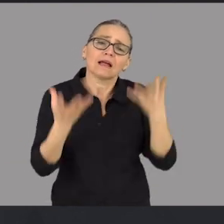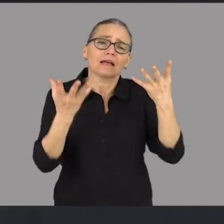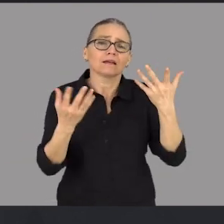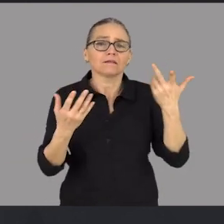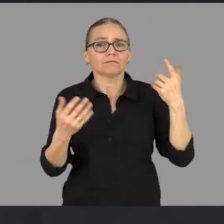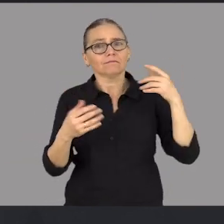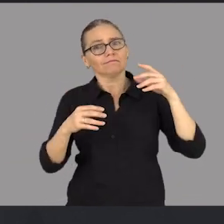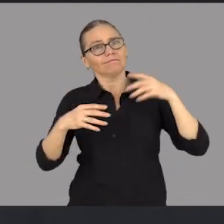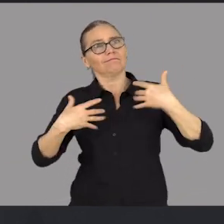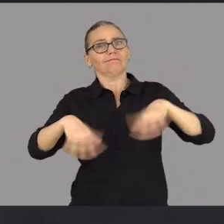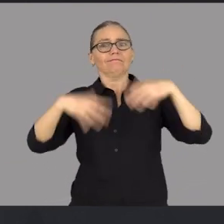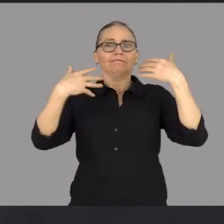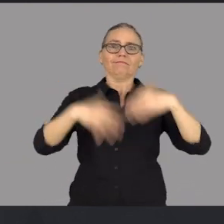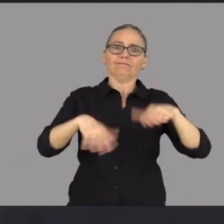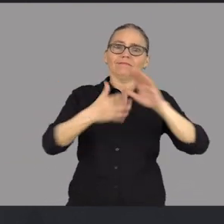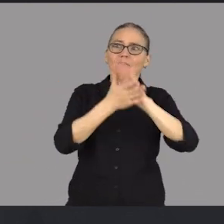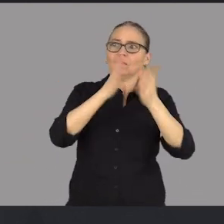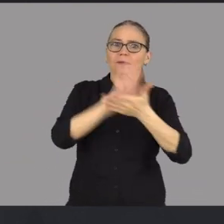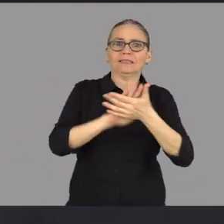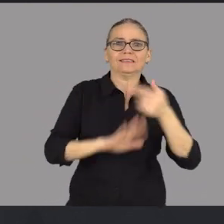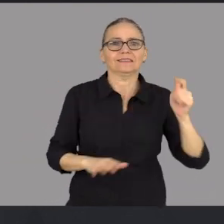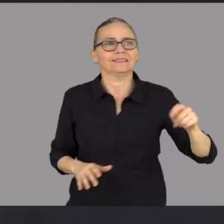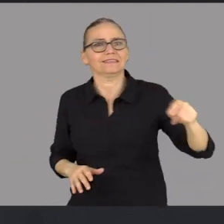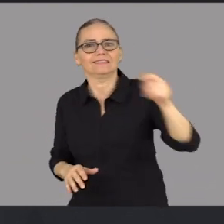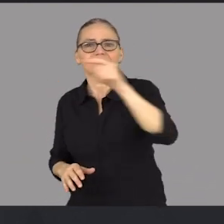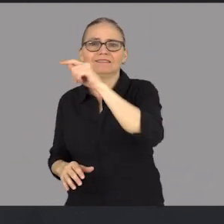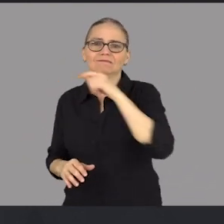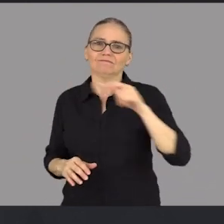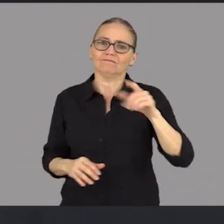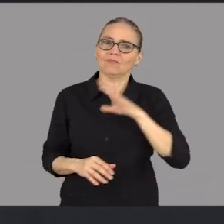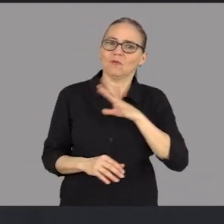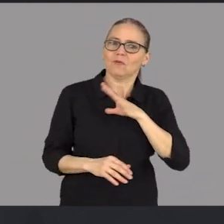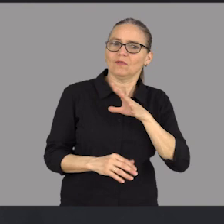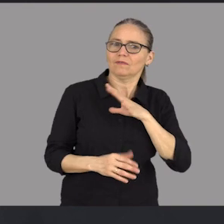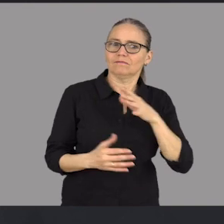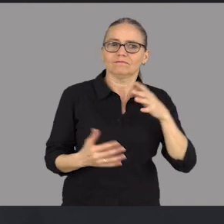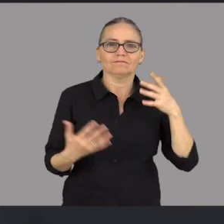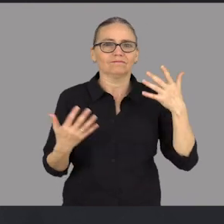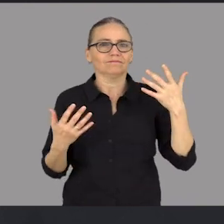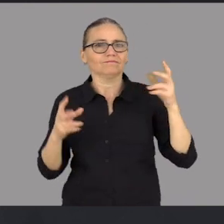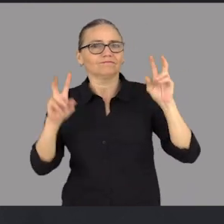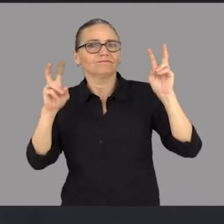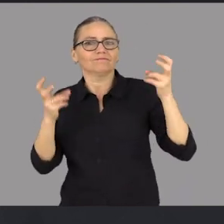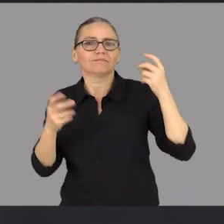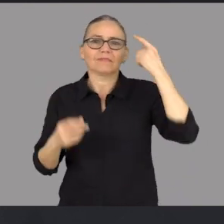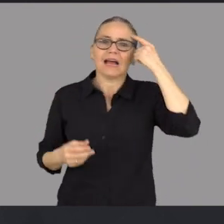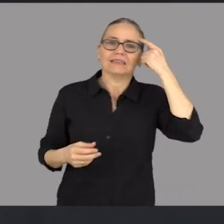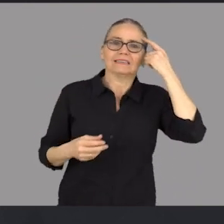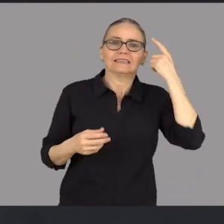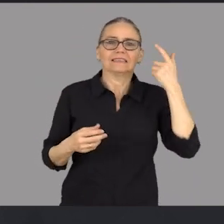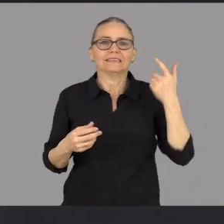to consider when it comes to developing inclusive hiring practices for individuals experiencing disability?